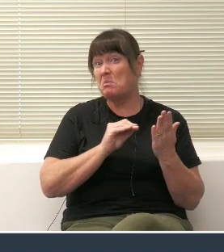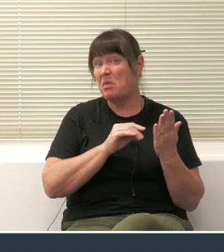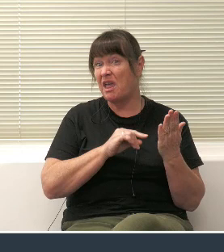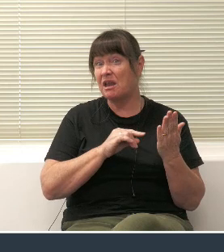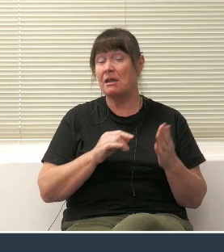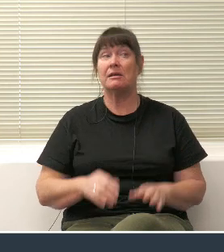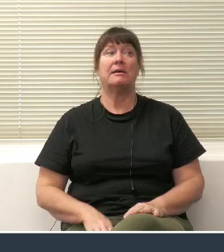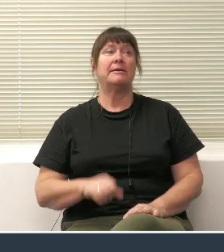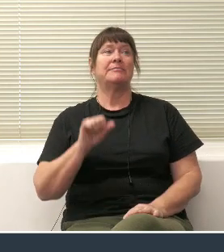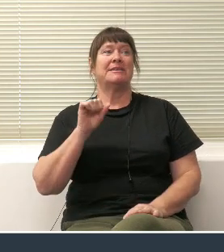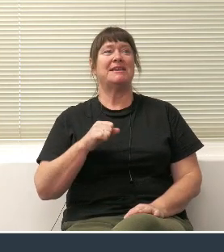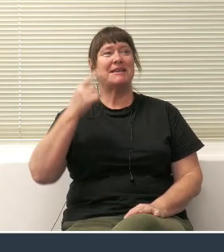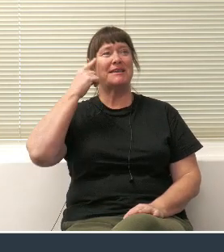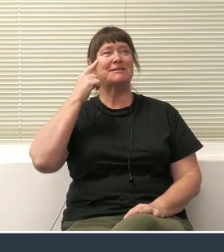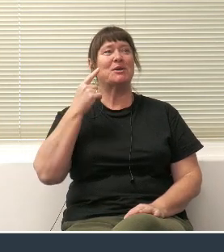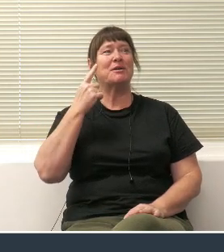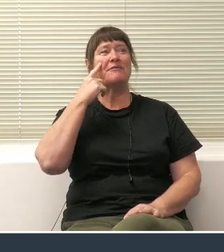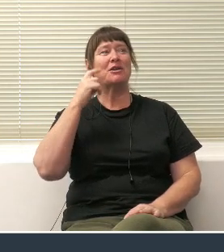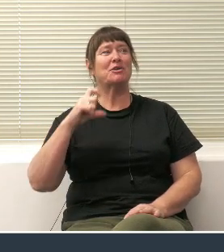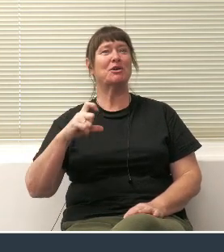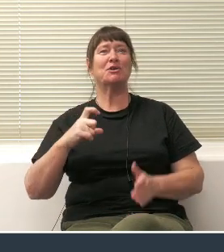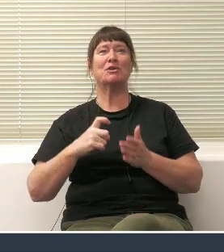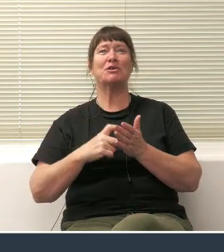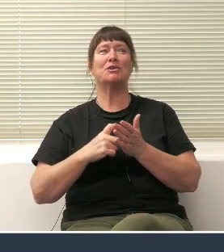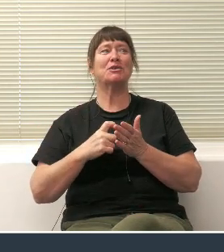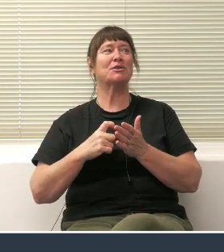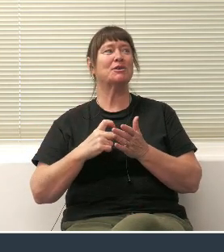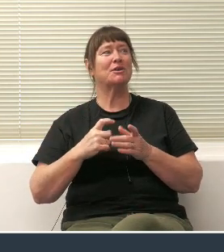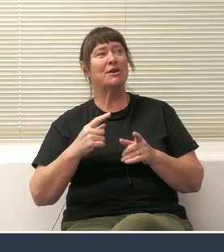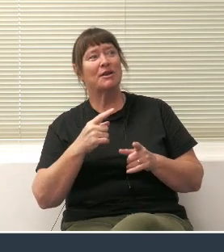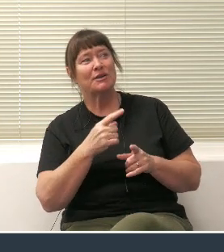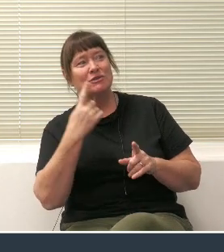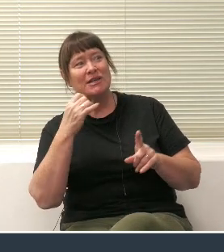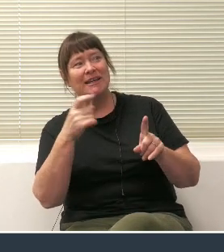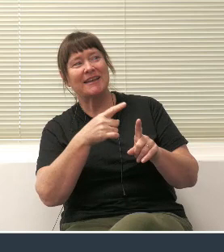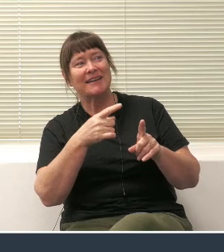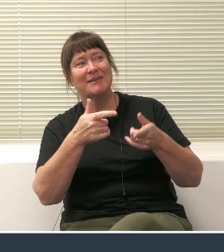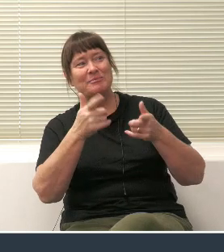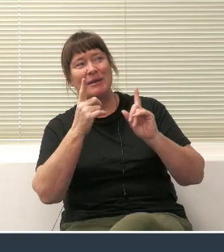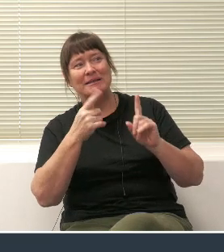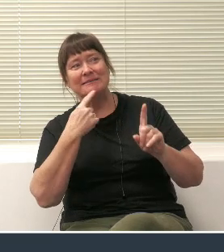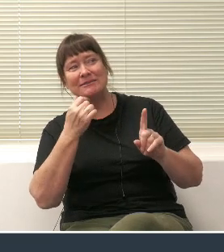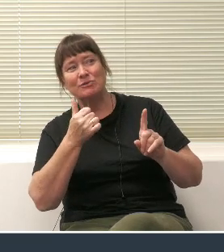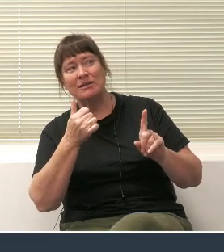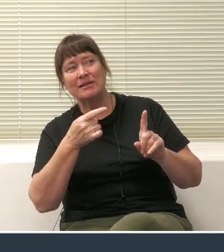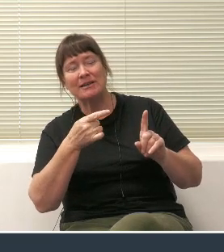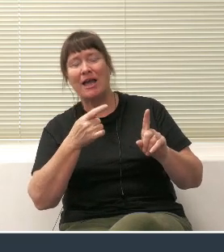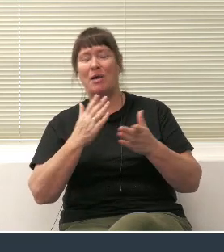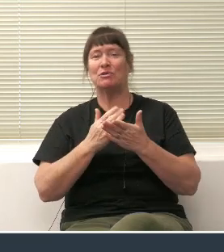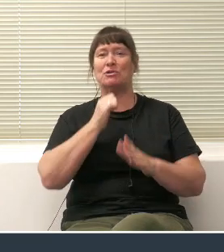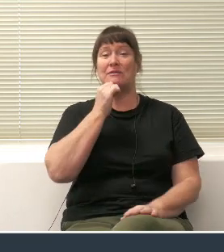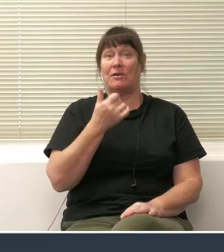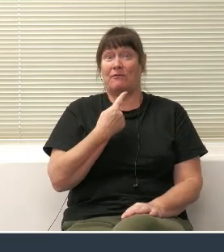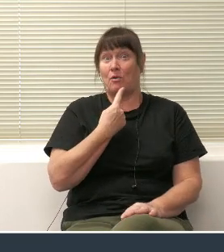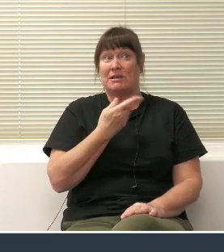I think so. I'm looking at Chris here. And you're behind the mayor, Chris, in my eyesight. Yeah, I don't know if you